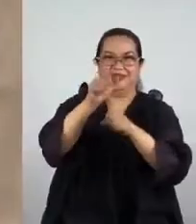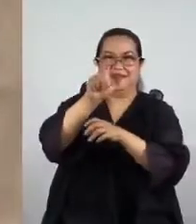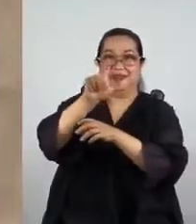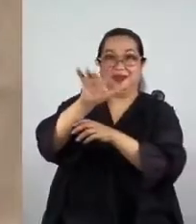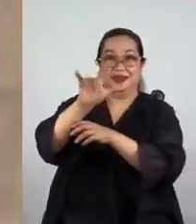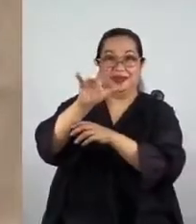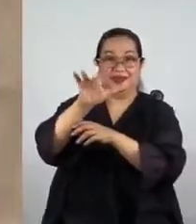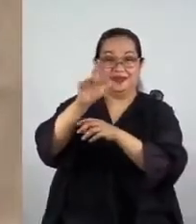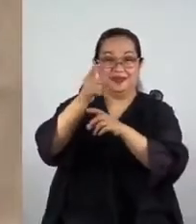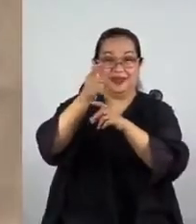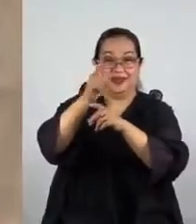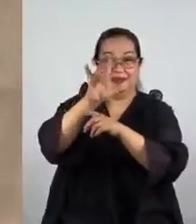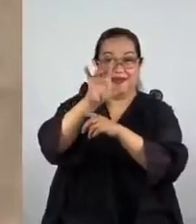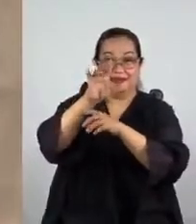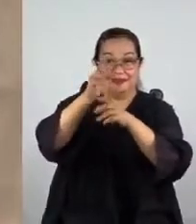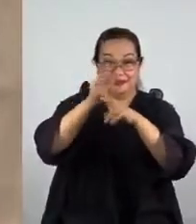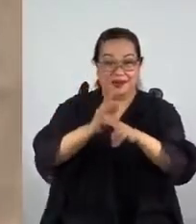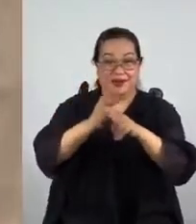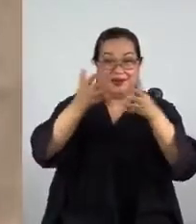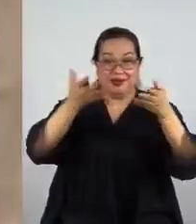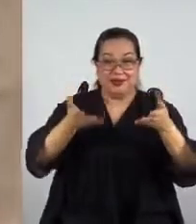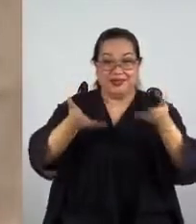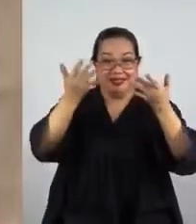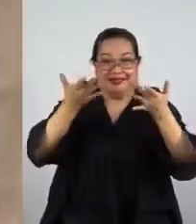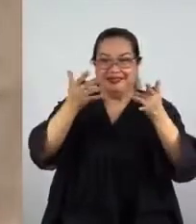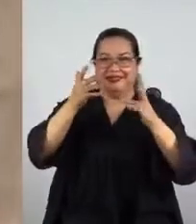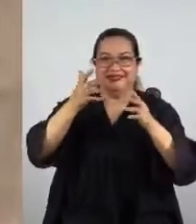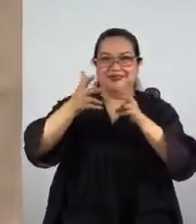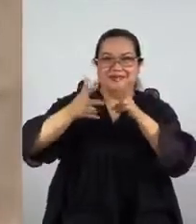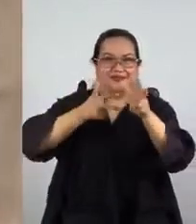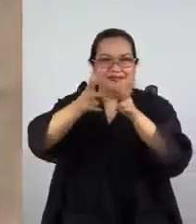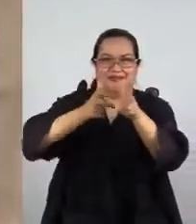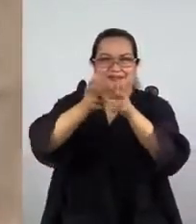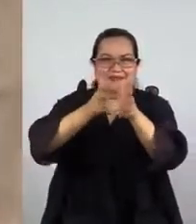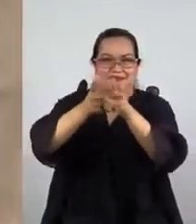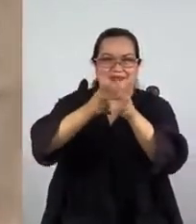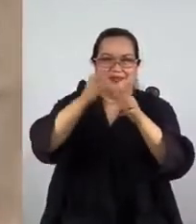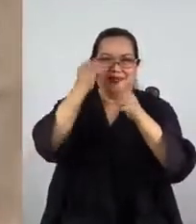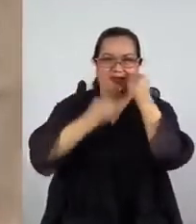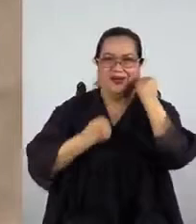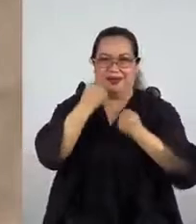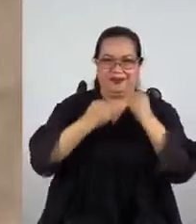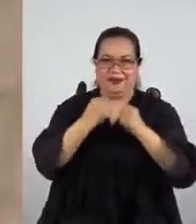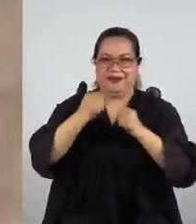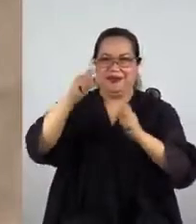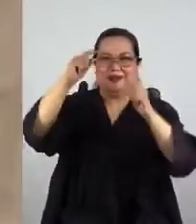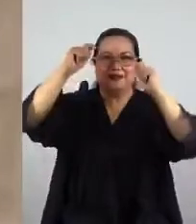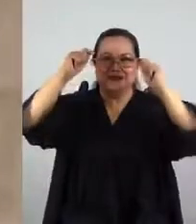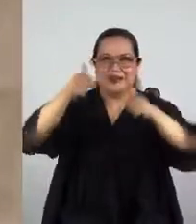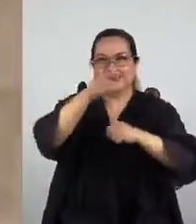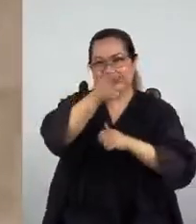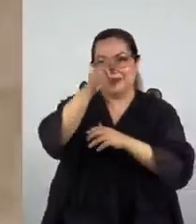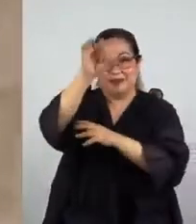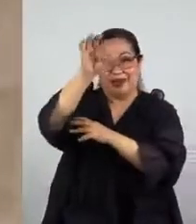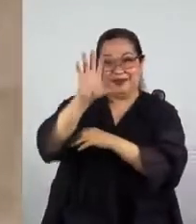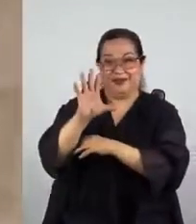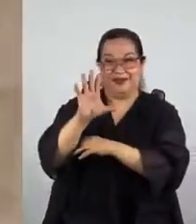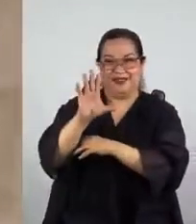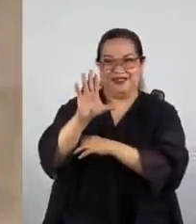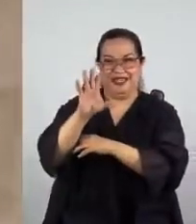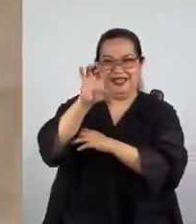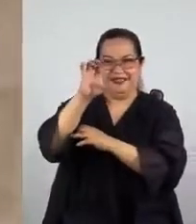lighter. I can easily run a 5-kilometer race. Fast, quite fast. I do